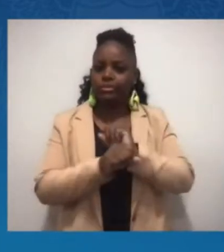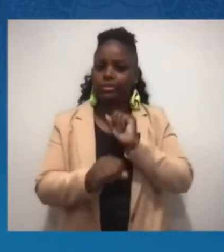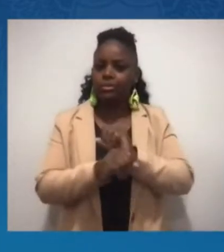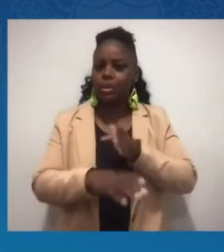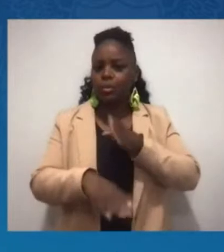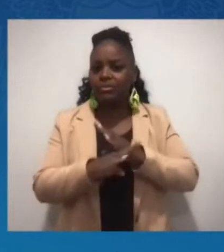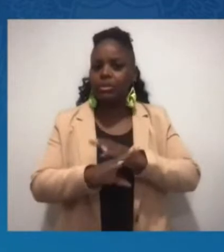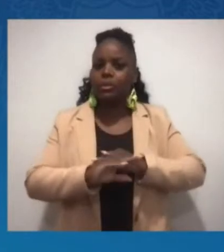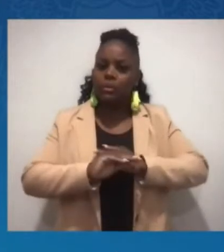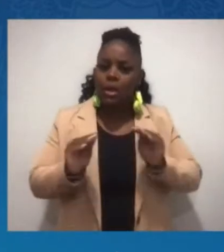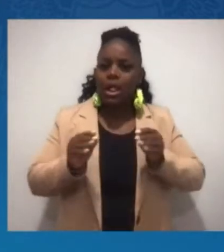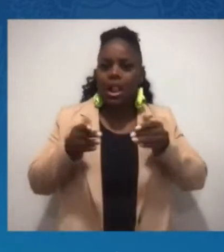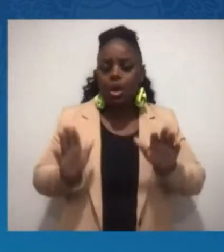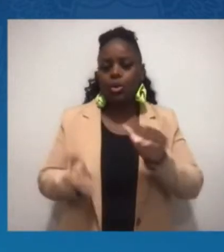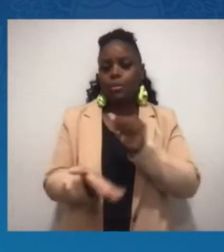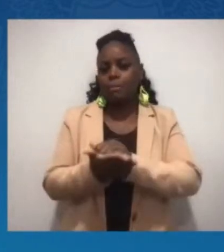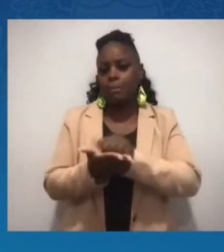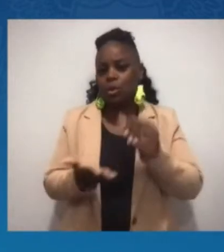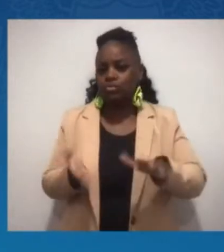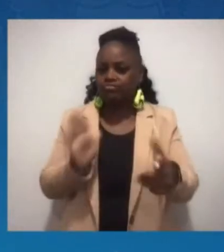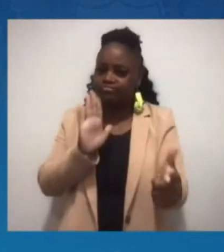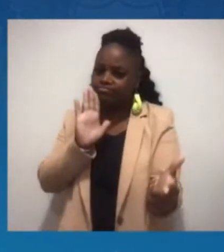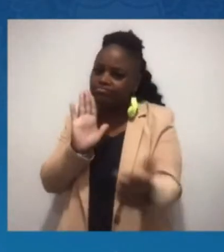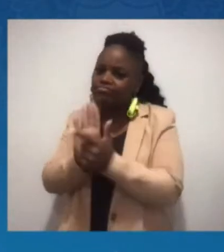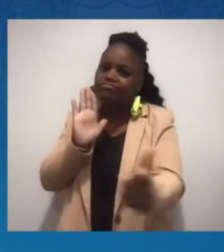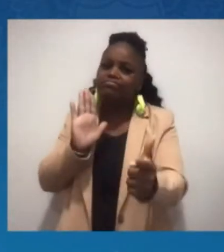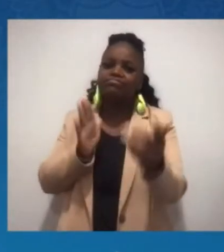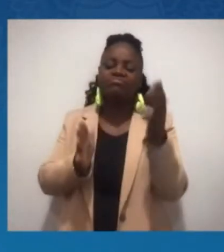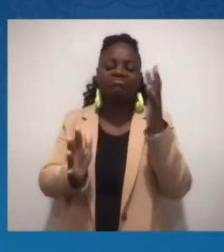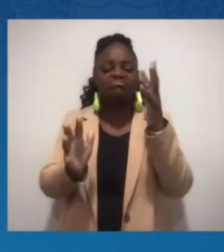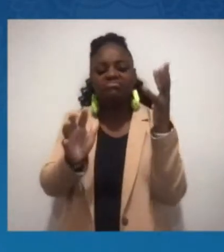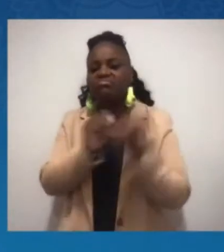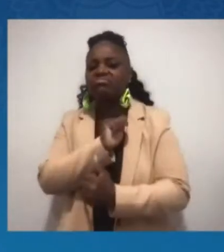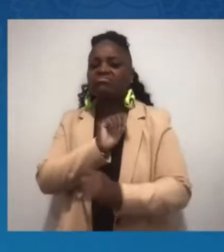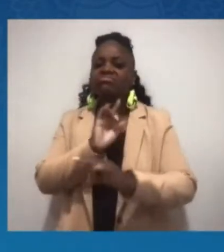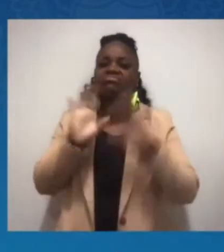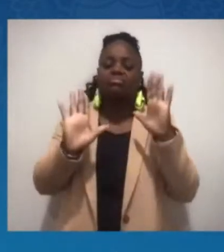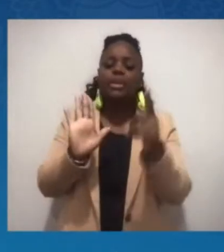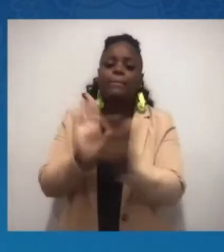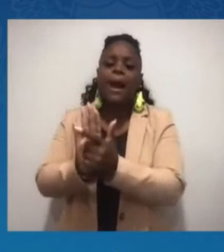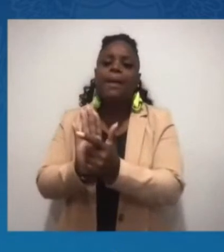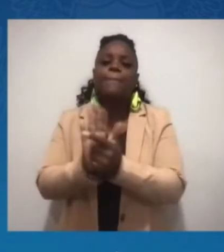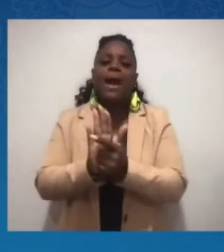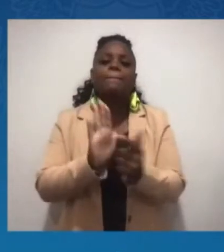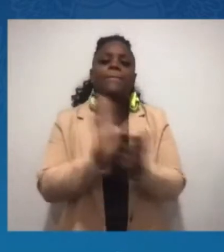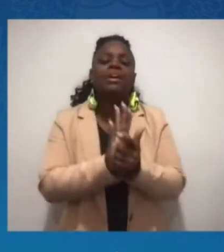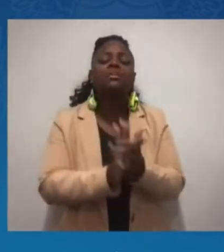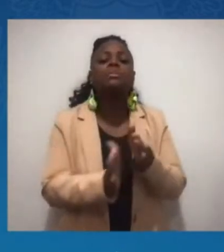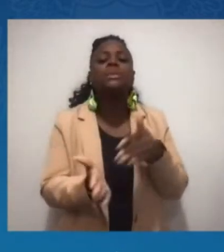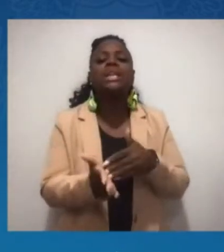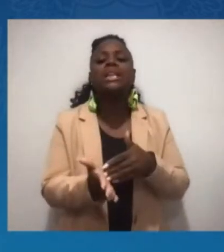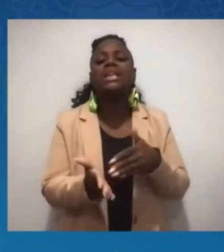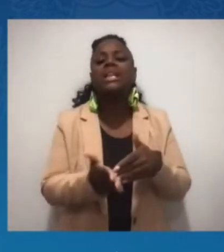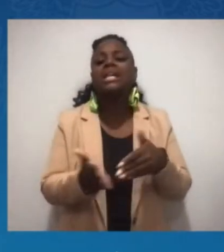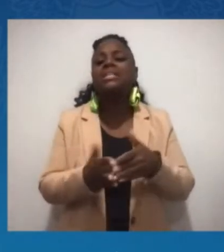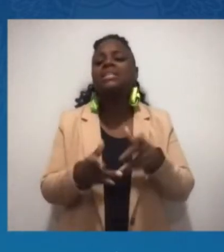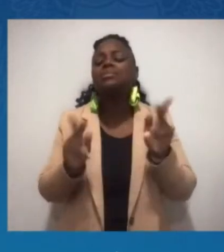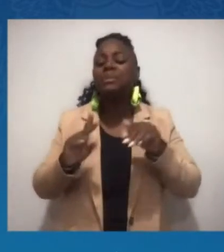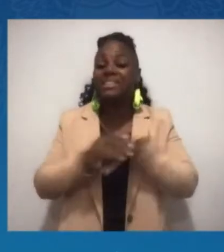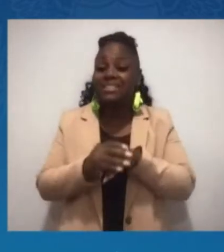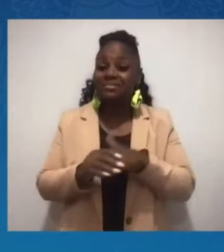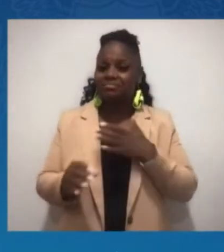think about these cruel and unimaginable bans and how they're harming millions of people in my home state and beyond, it makes